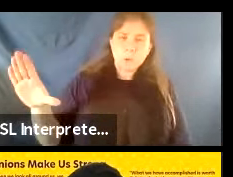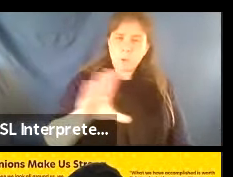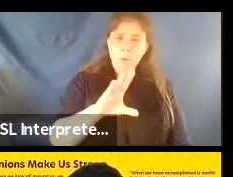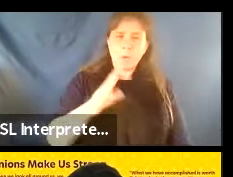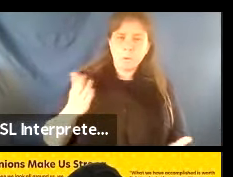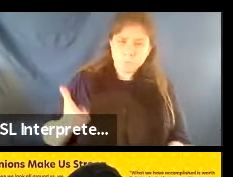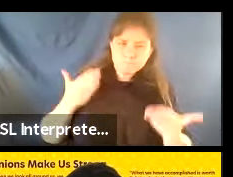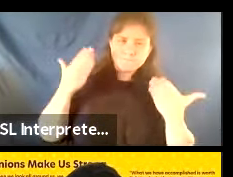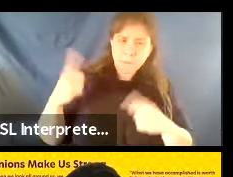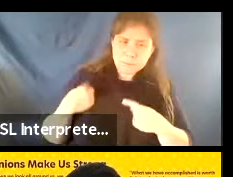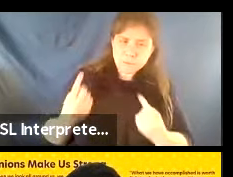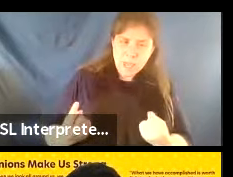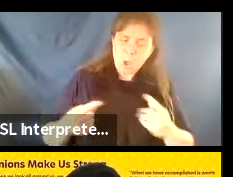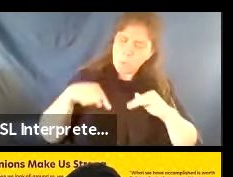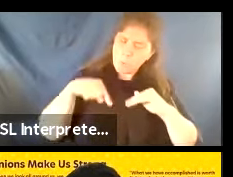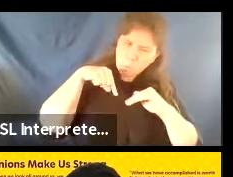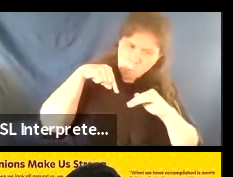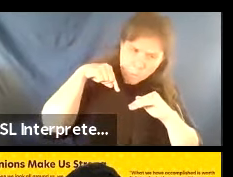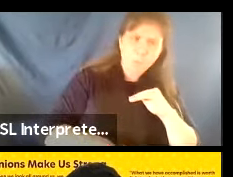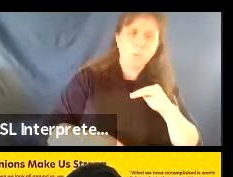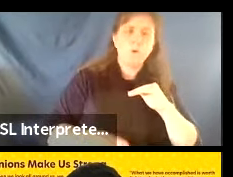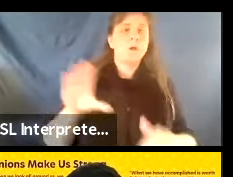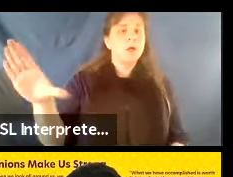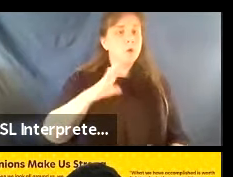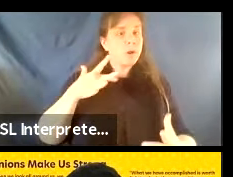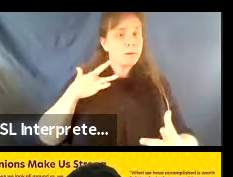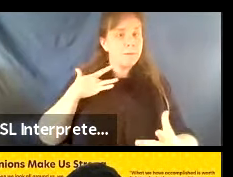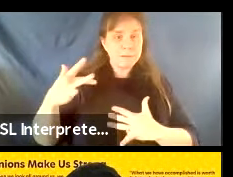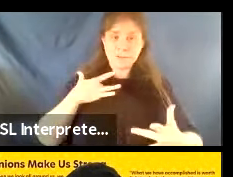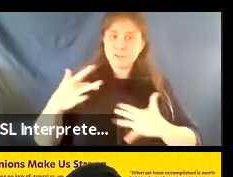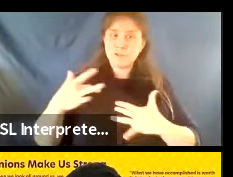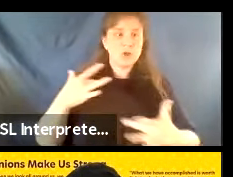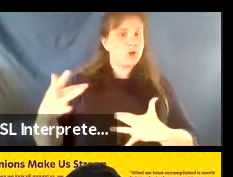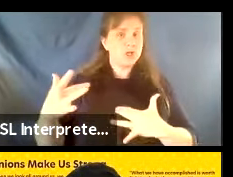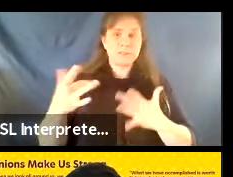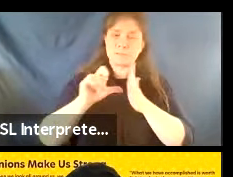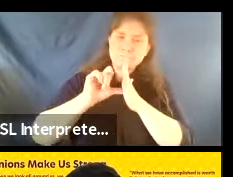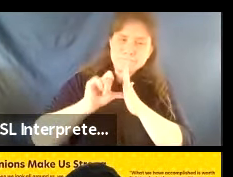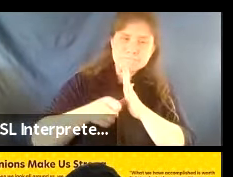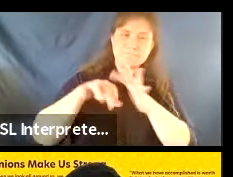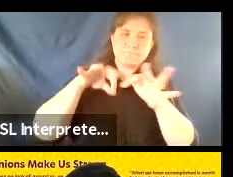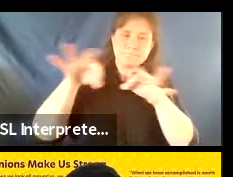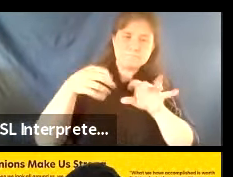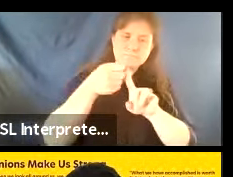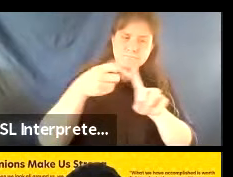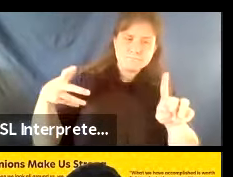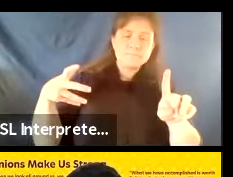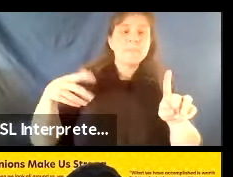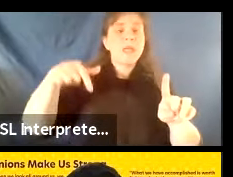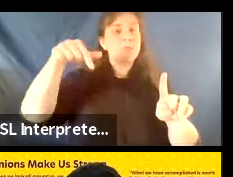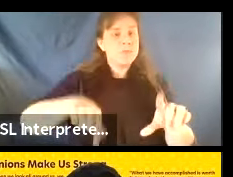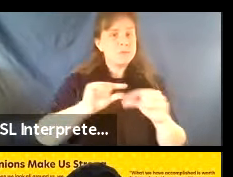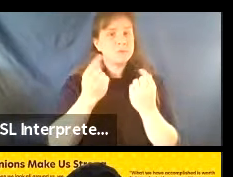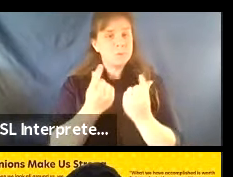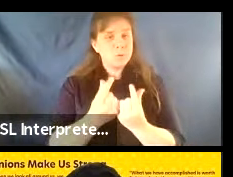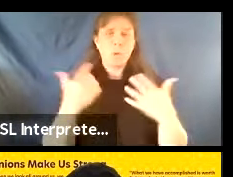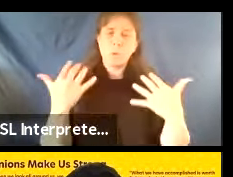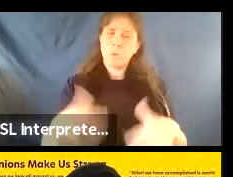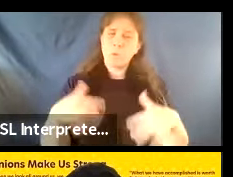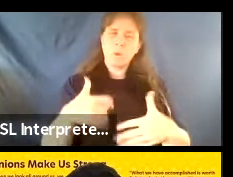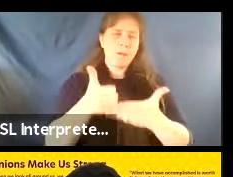been shared, the highlighting of the concerns, and really the way in which this group has helped us maintain